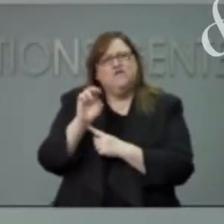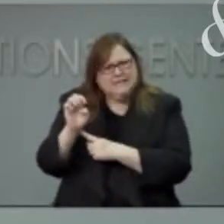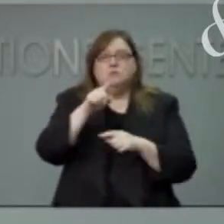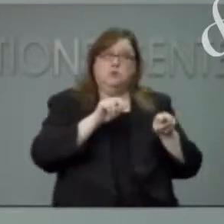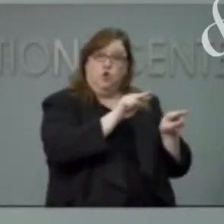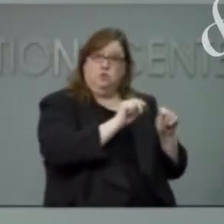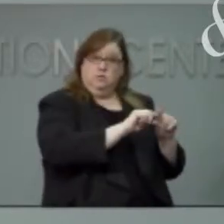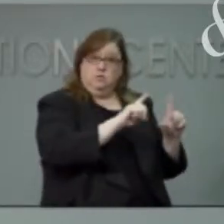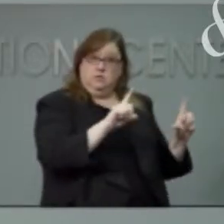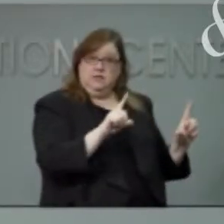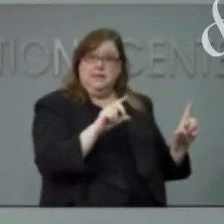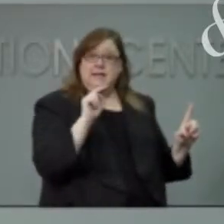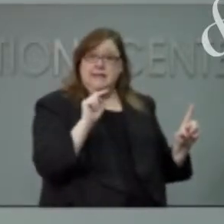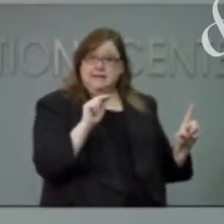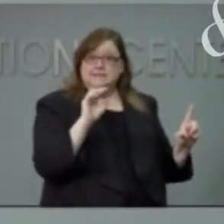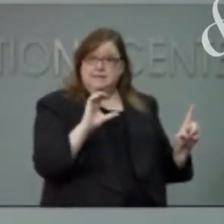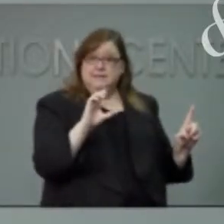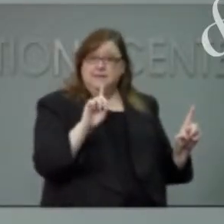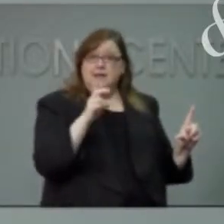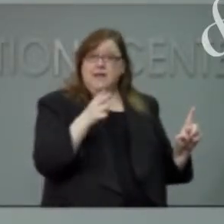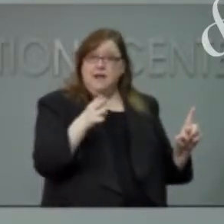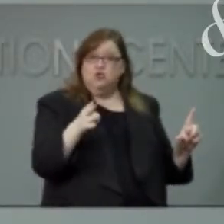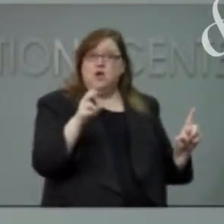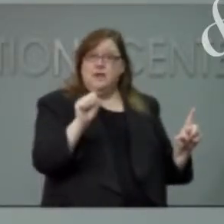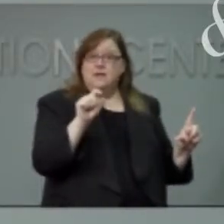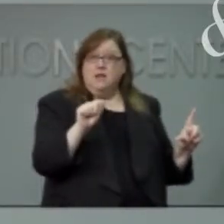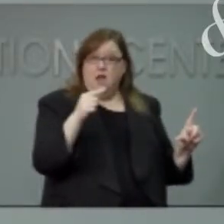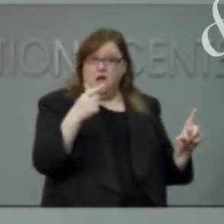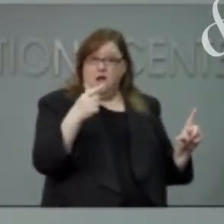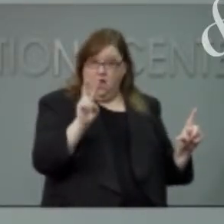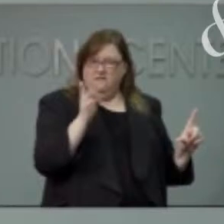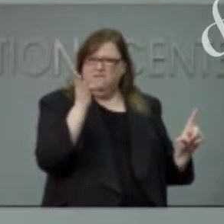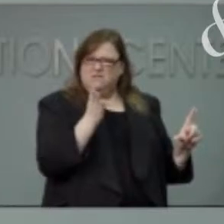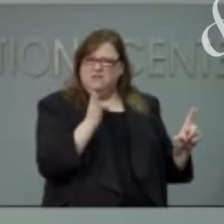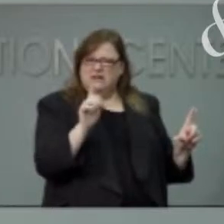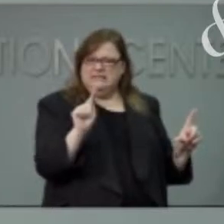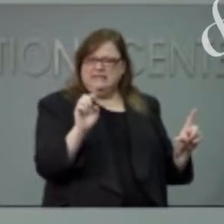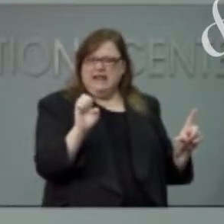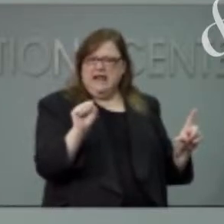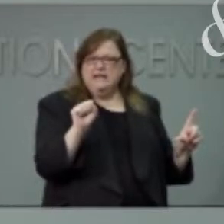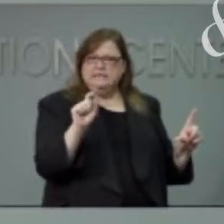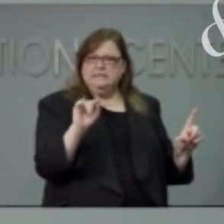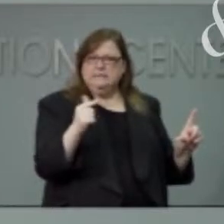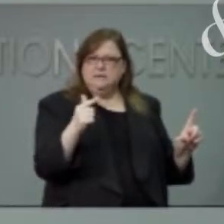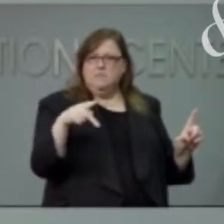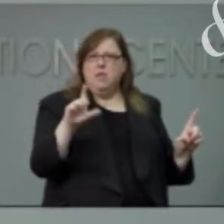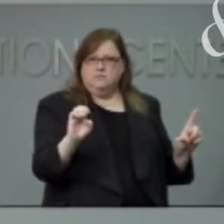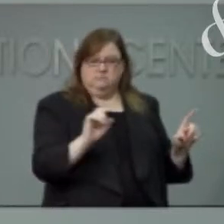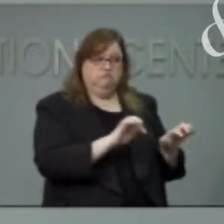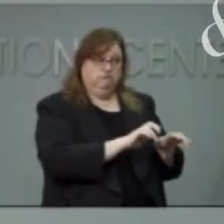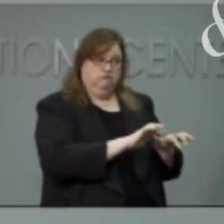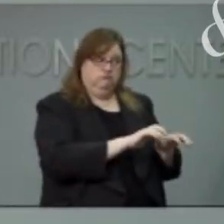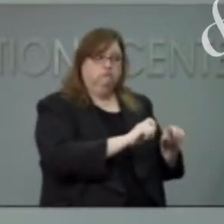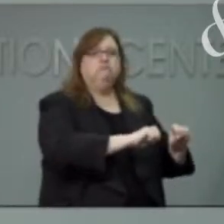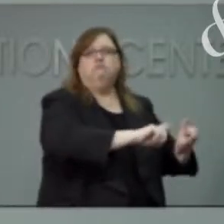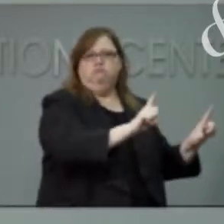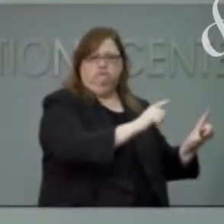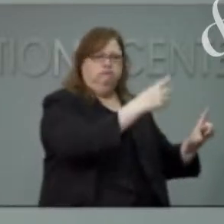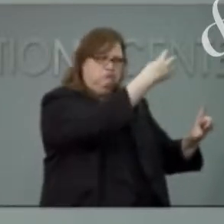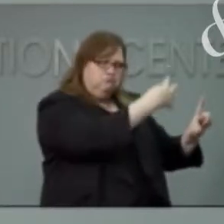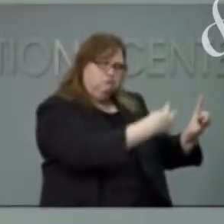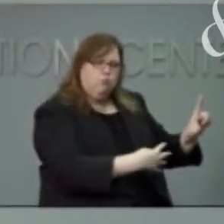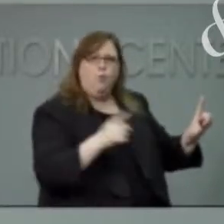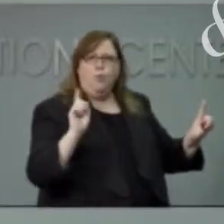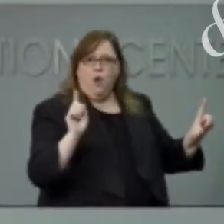ncdhhs.gov/testingplace. These free testing events add to the more than 600 testing sites across the state. Make sure you're